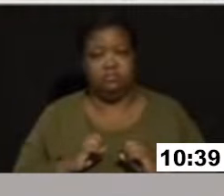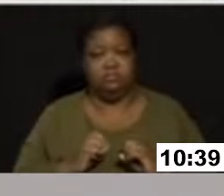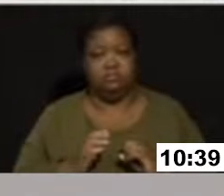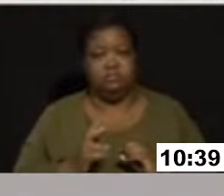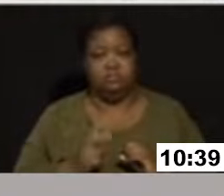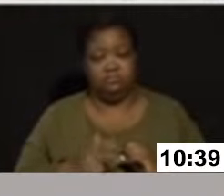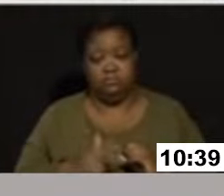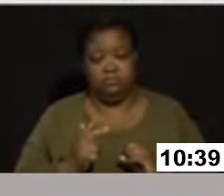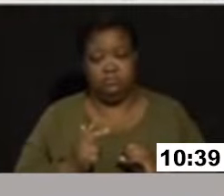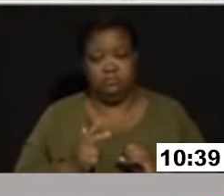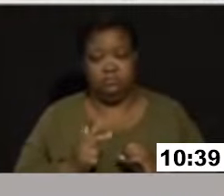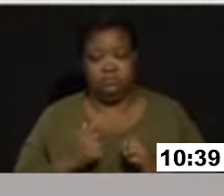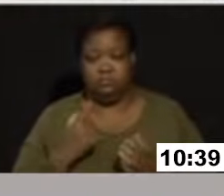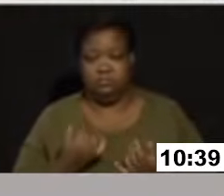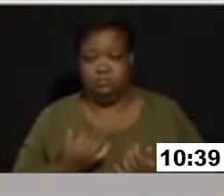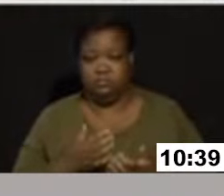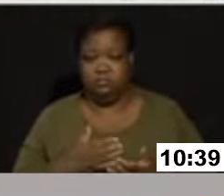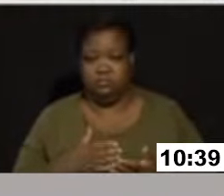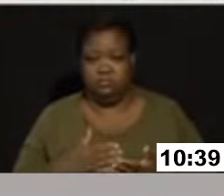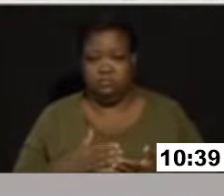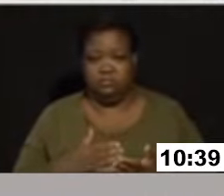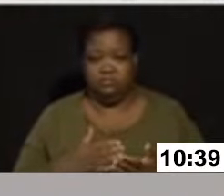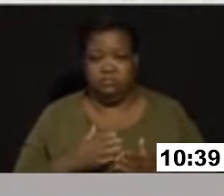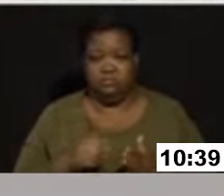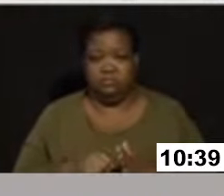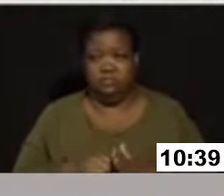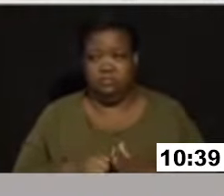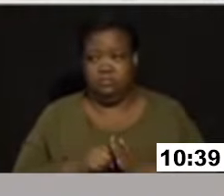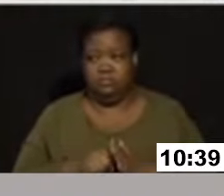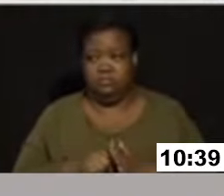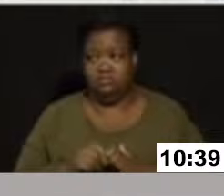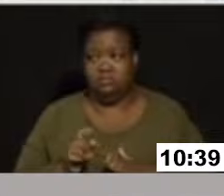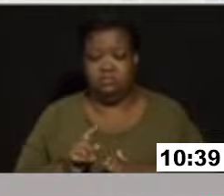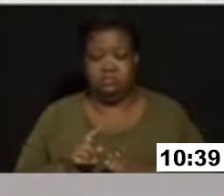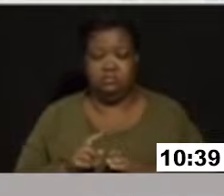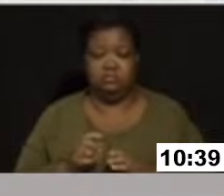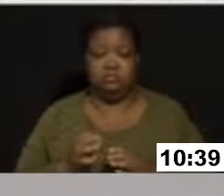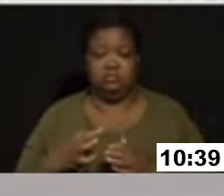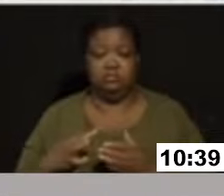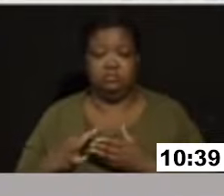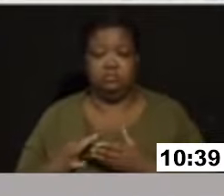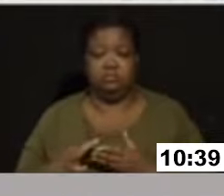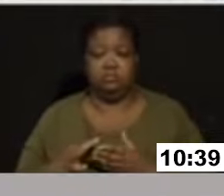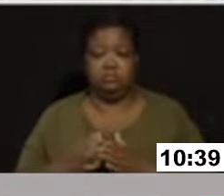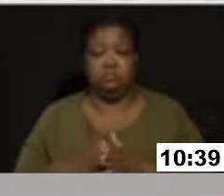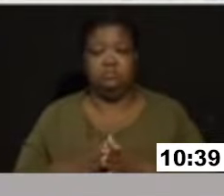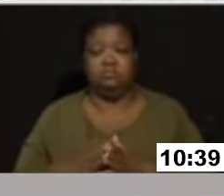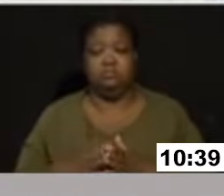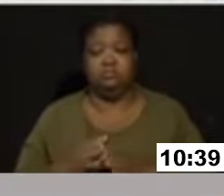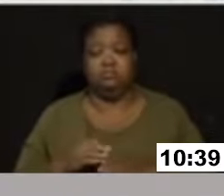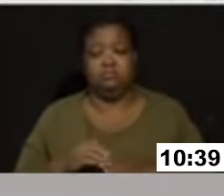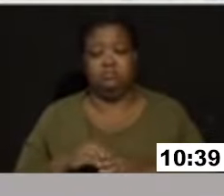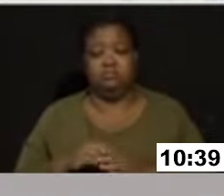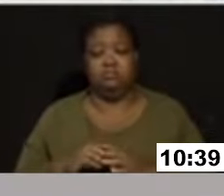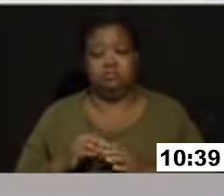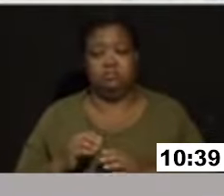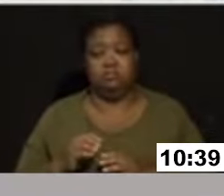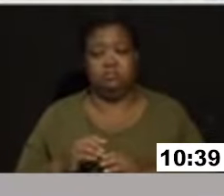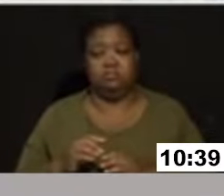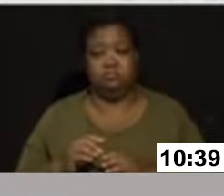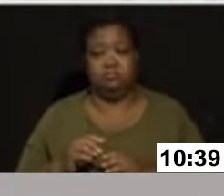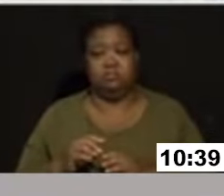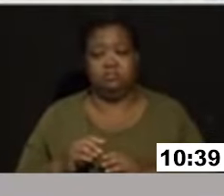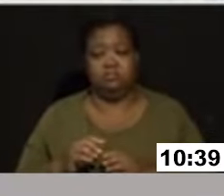is not there, but more importantly, the Weber-Wenzel application doesn't ask you or doesn't invoke a departure from the